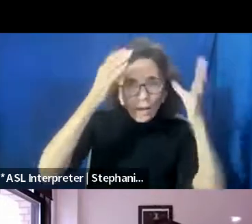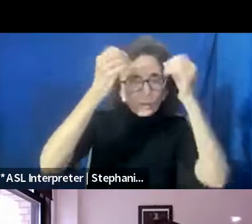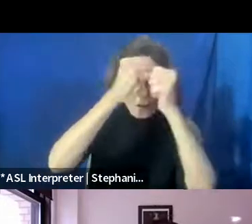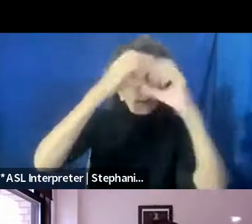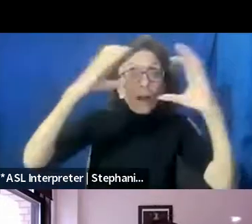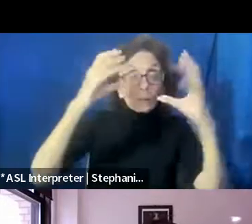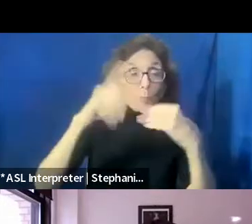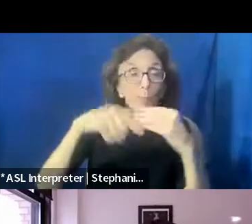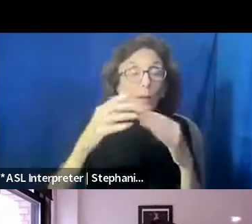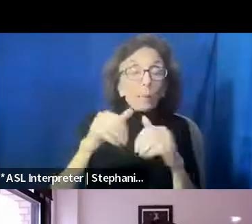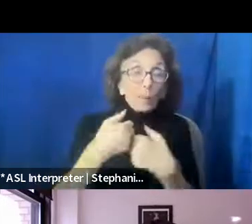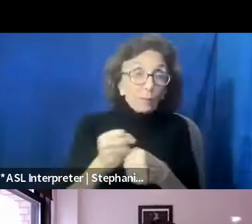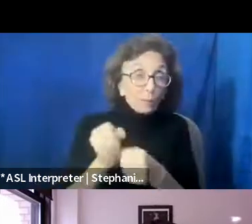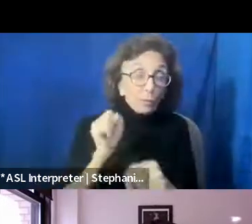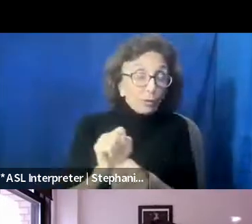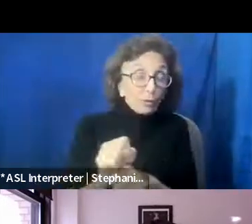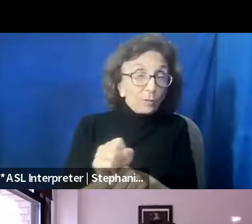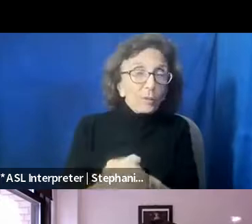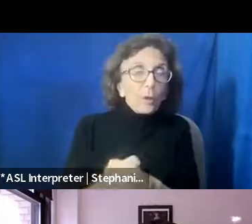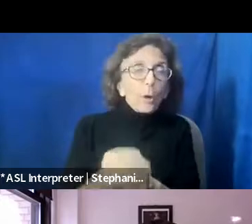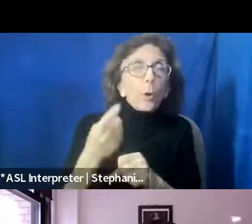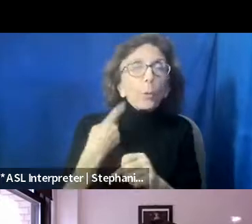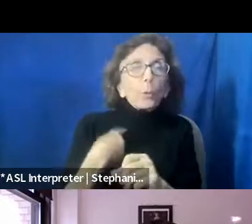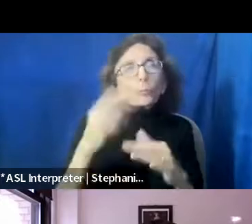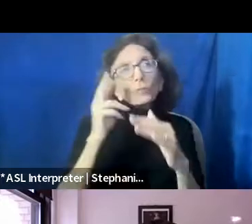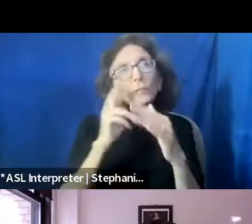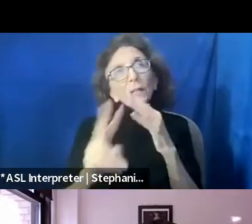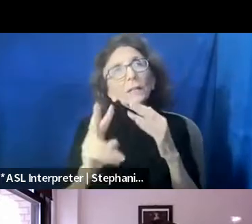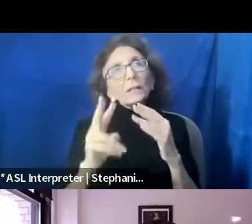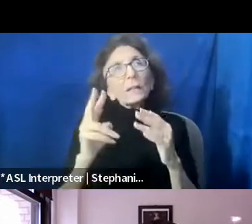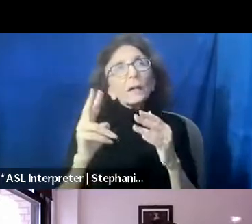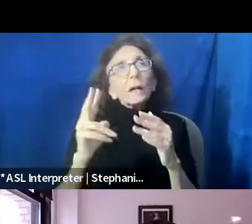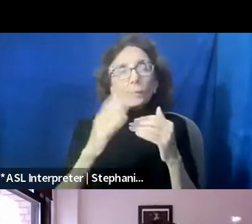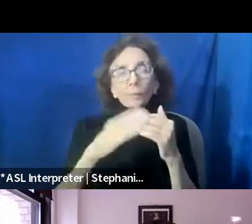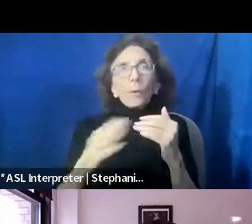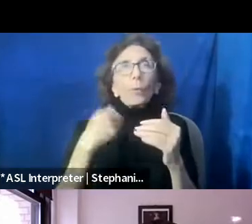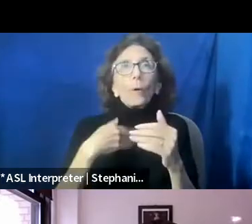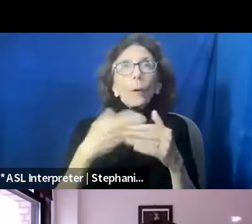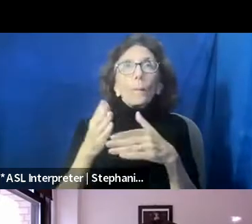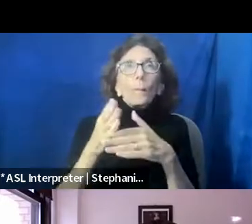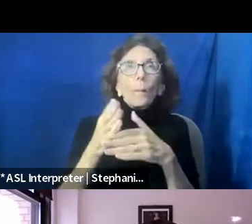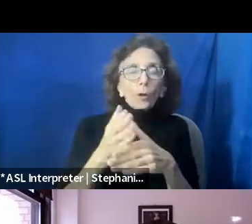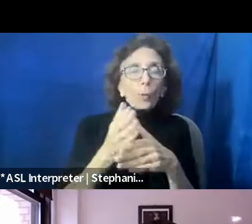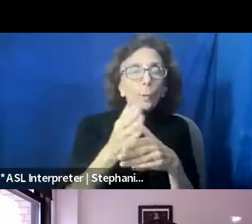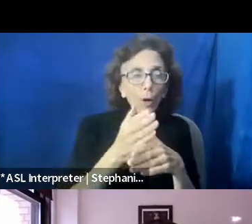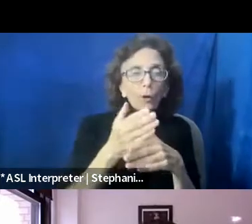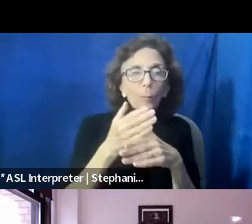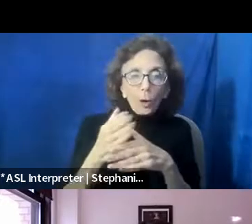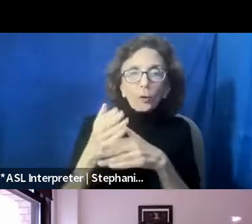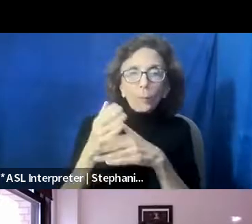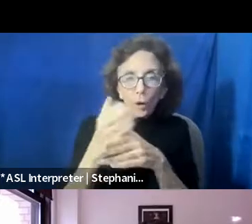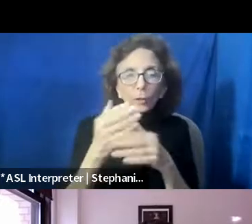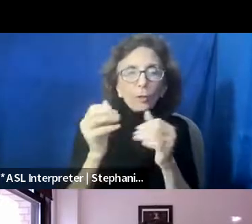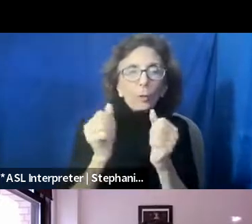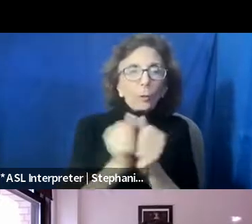we anticipate that we are going to be partnering a lot more to make work